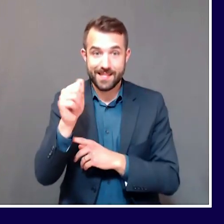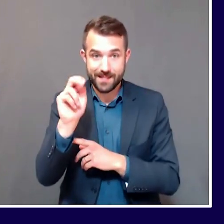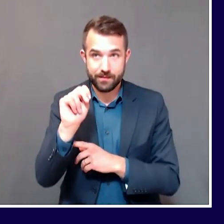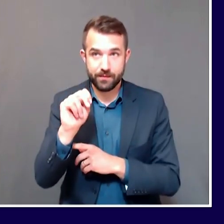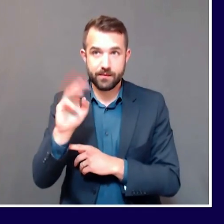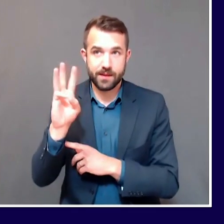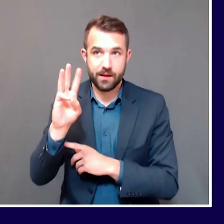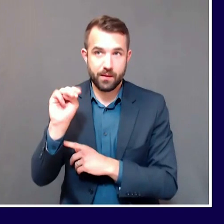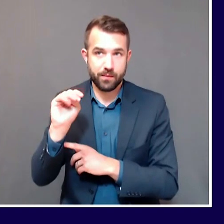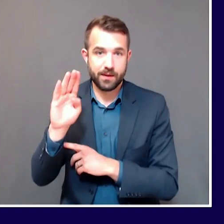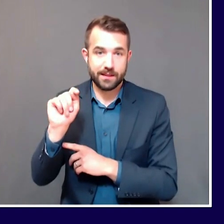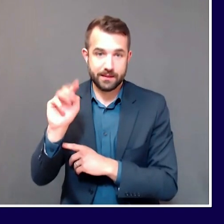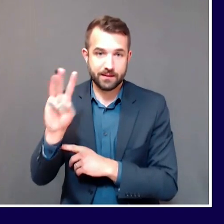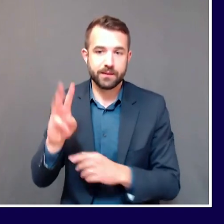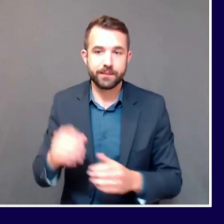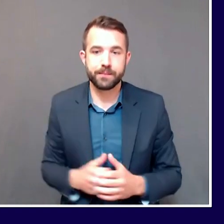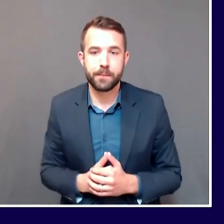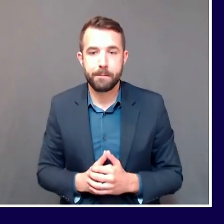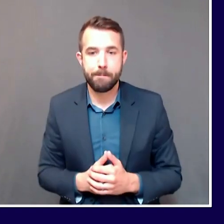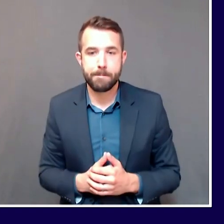next.